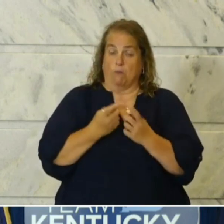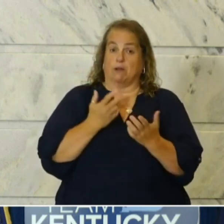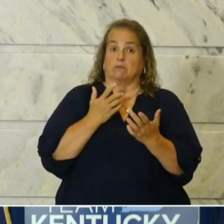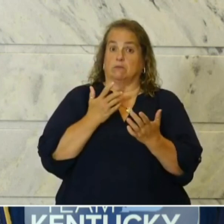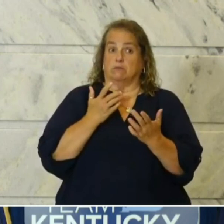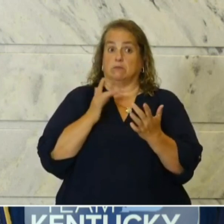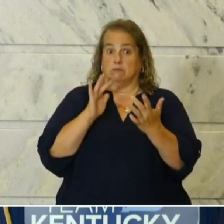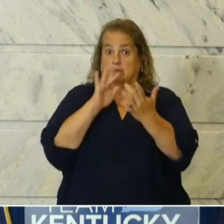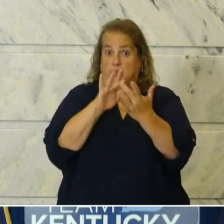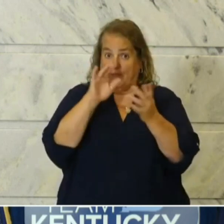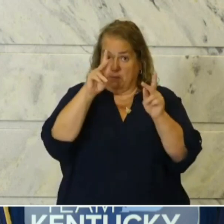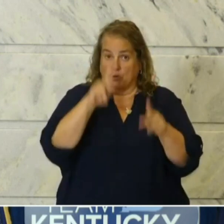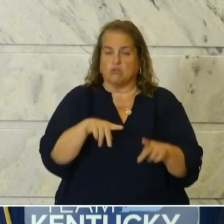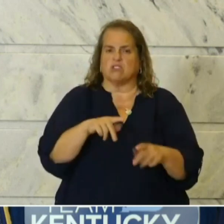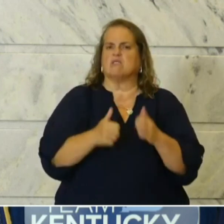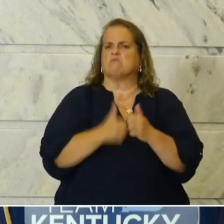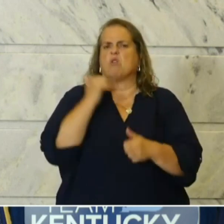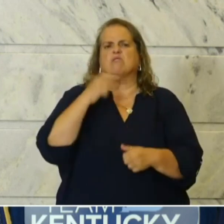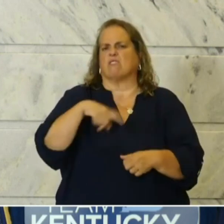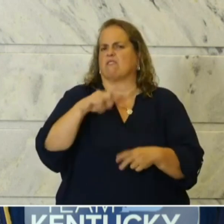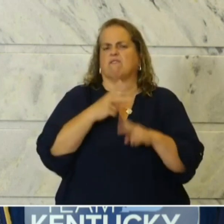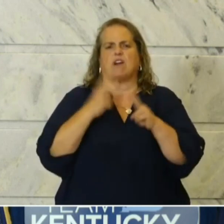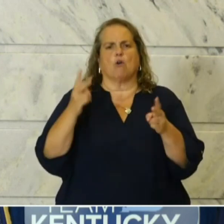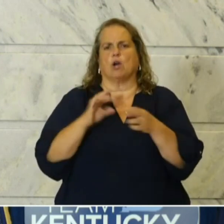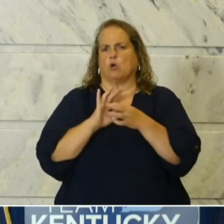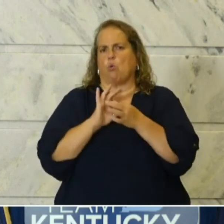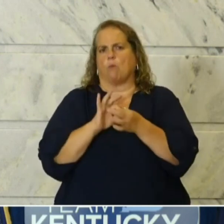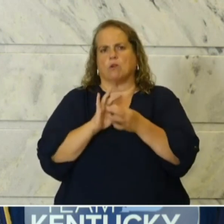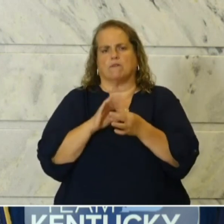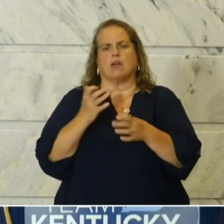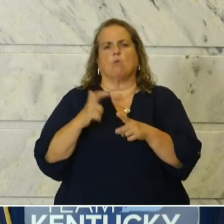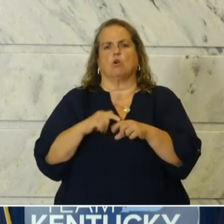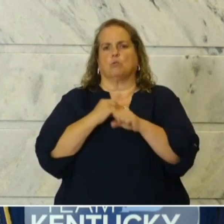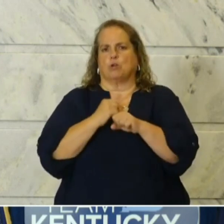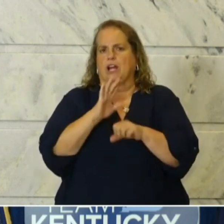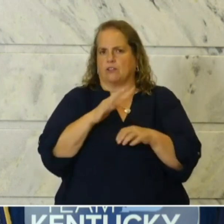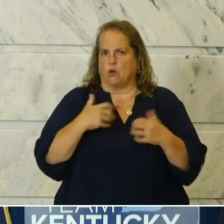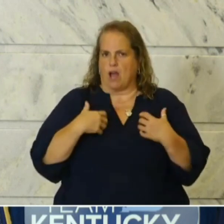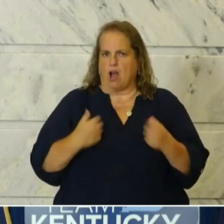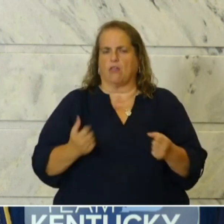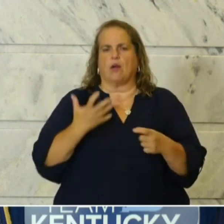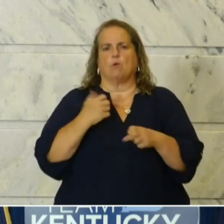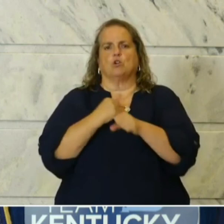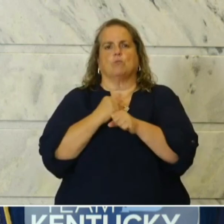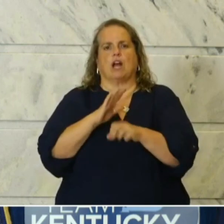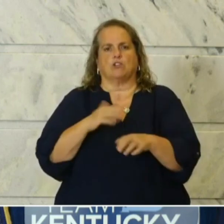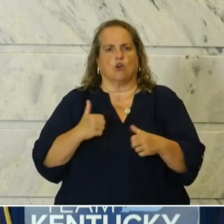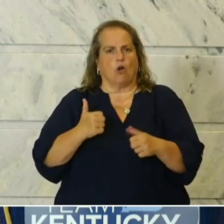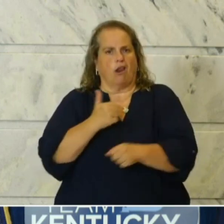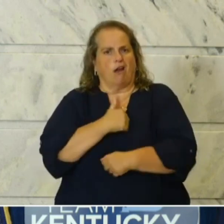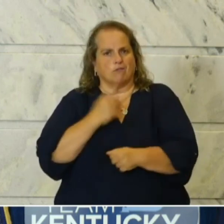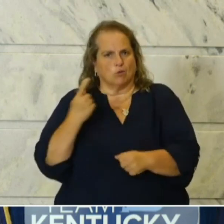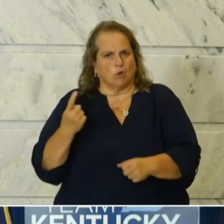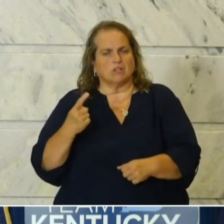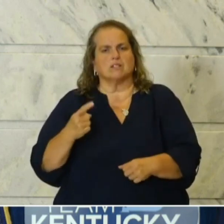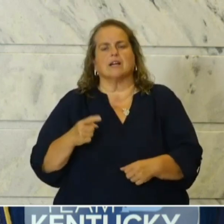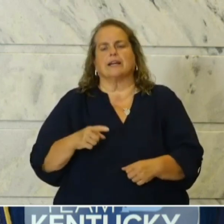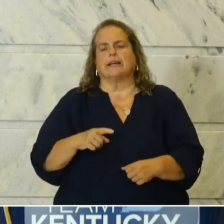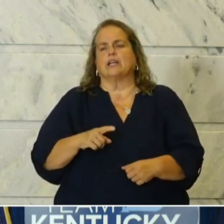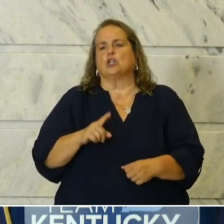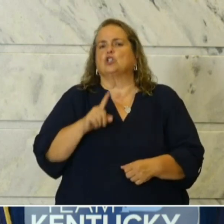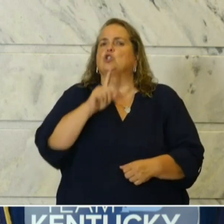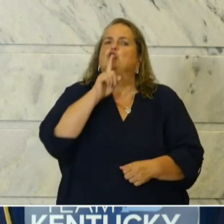people, they are being cooperative. They want to protect their health. They want to protect their loved ones. Certainly there are those